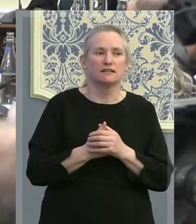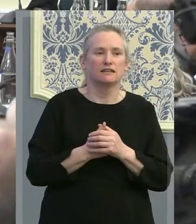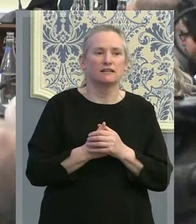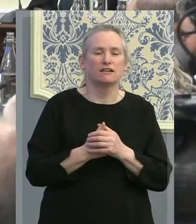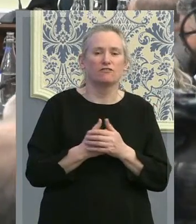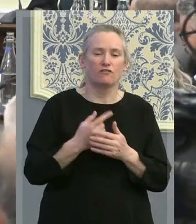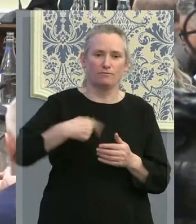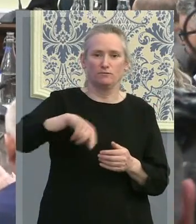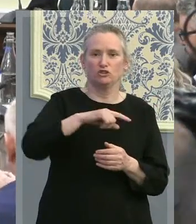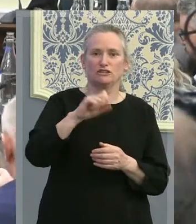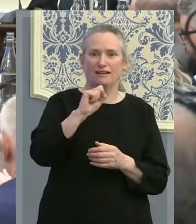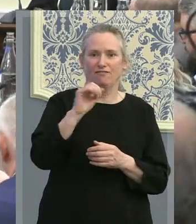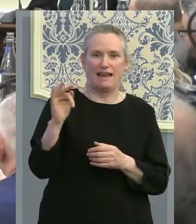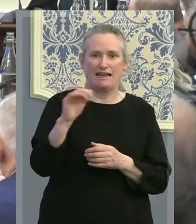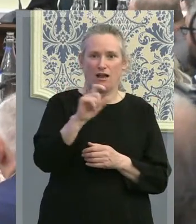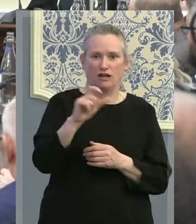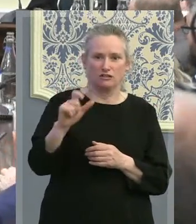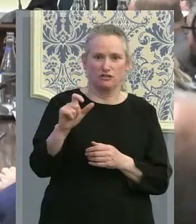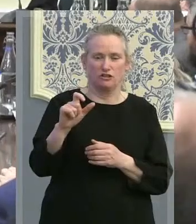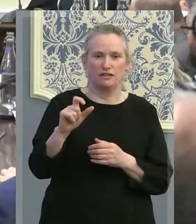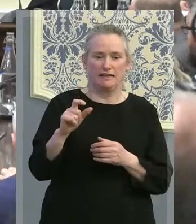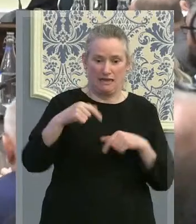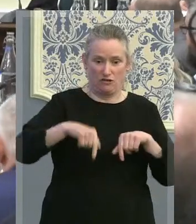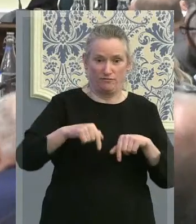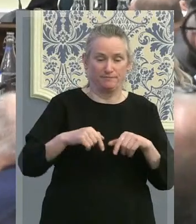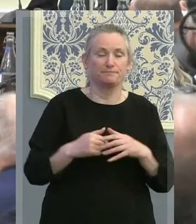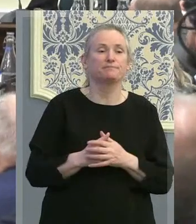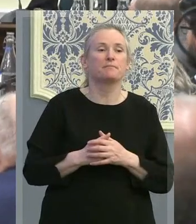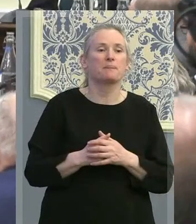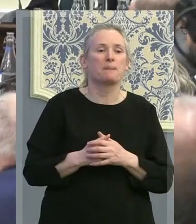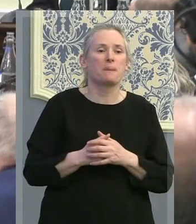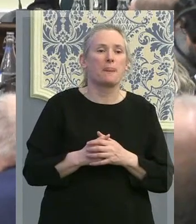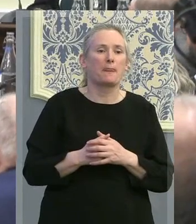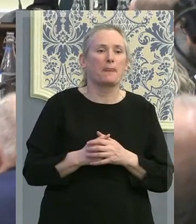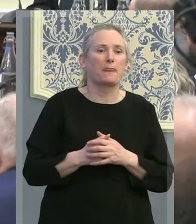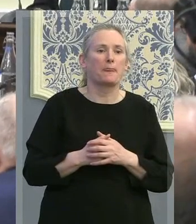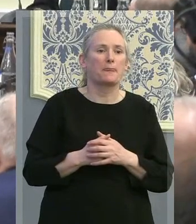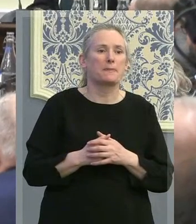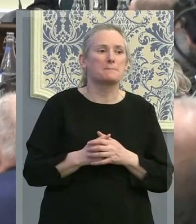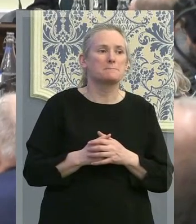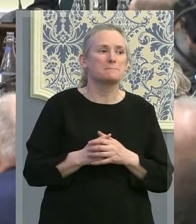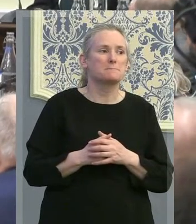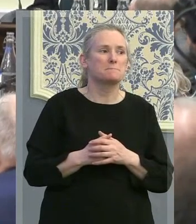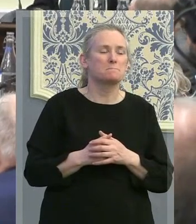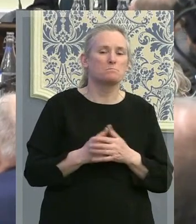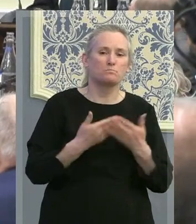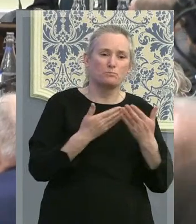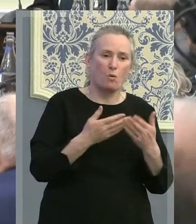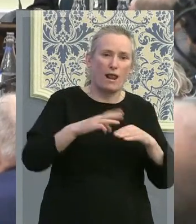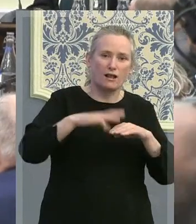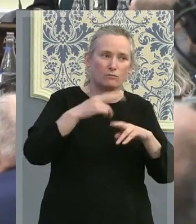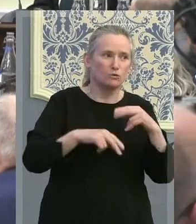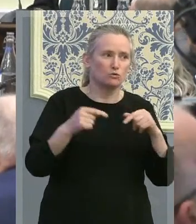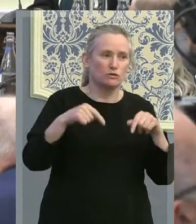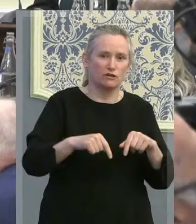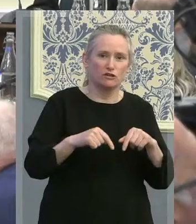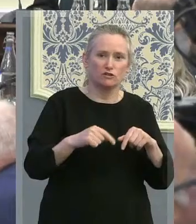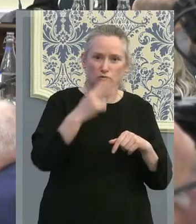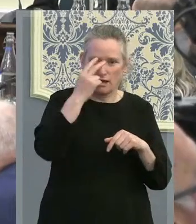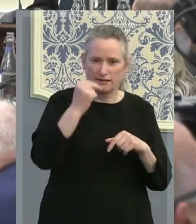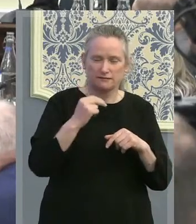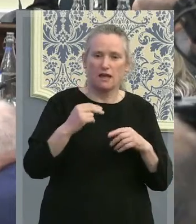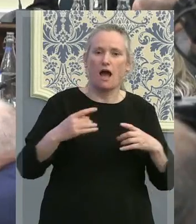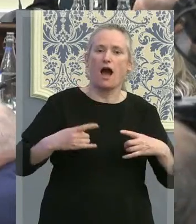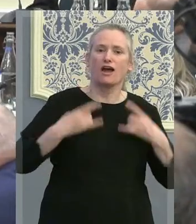on behalf of the Sinn Féin councillors in the Chamber, I would like to welcome you, Gilbert, to City Hall, and we're delighted and honoured to